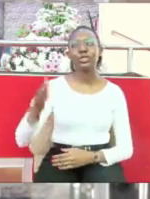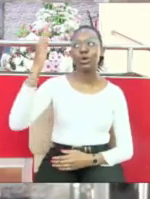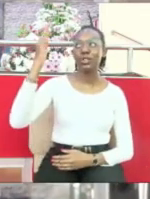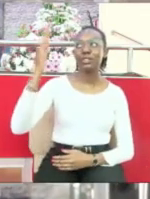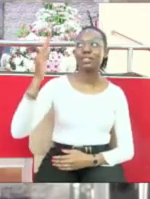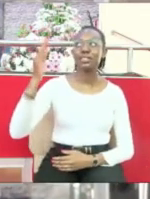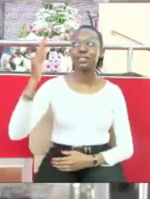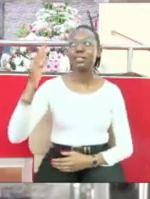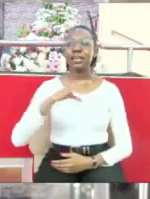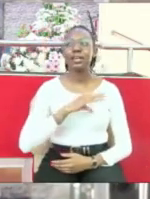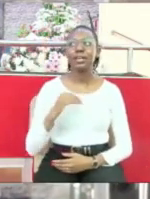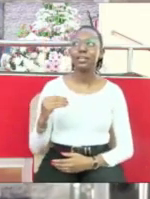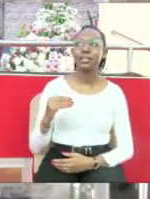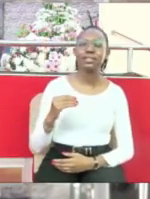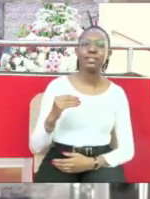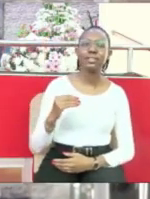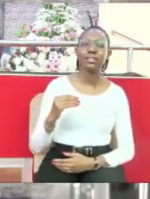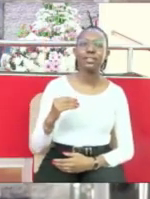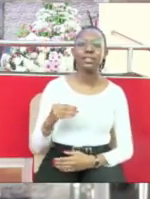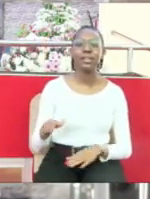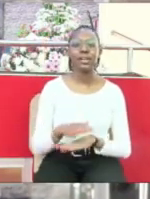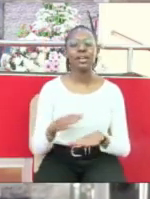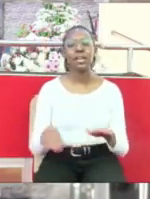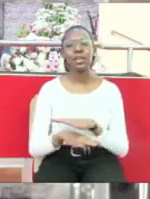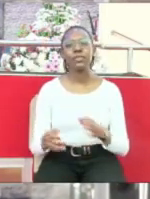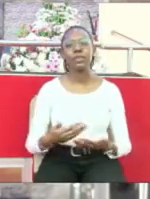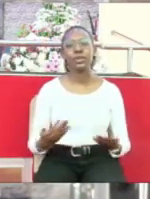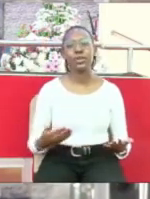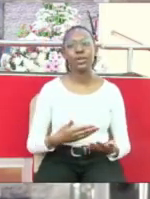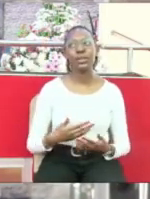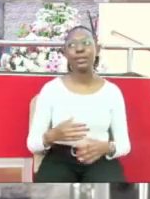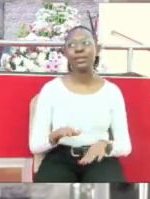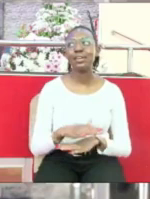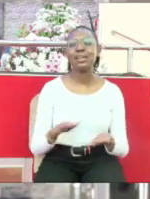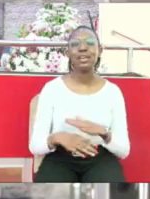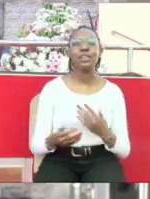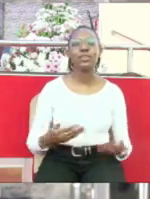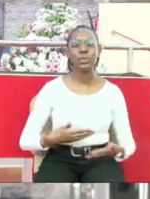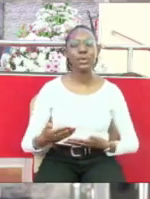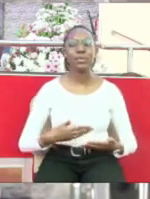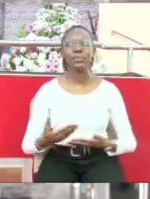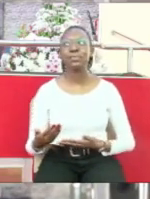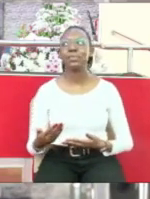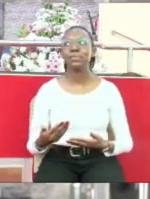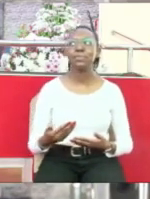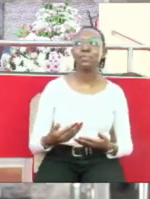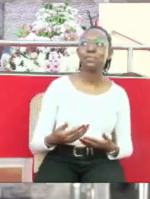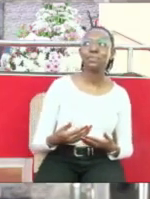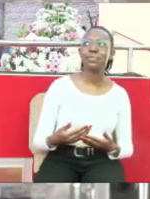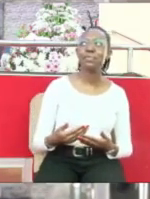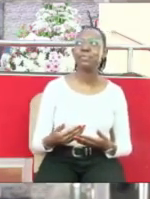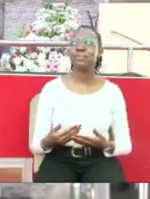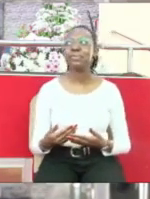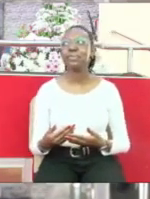hamsini. And it was all over, even in the Roman world. Na ulikuwa kila mahali hata katika dunia. It would stand strong. Ulikuwa unasimama. A